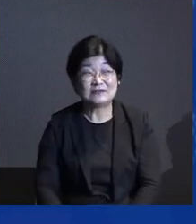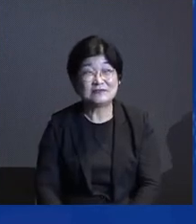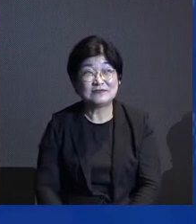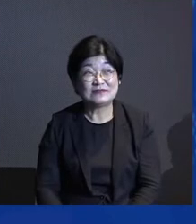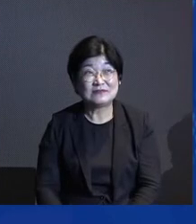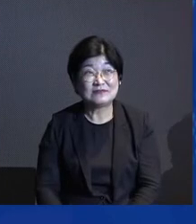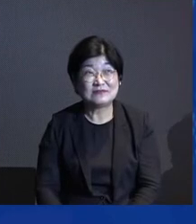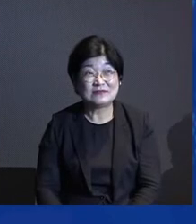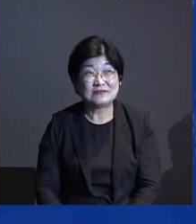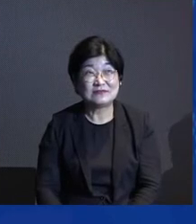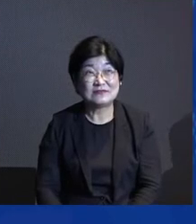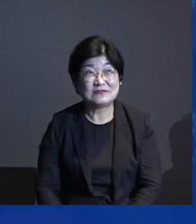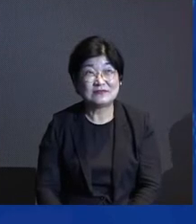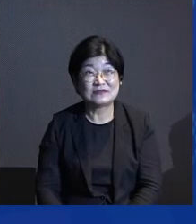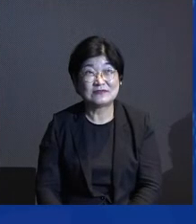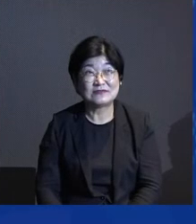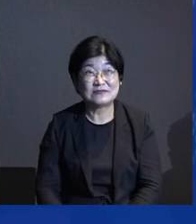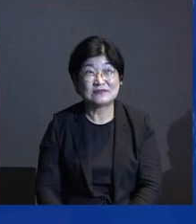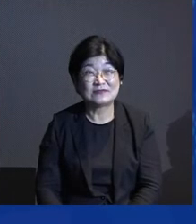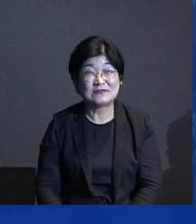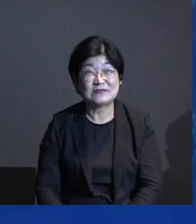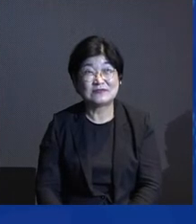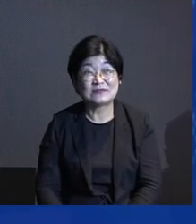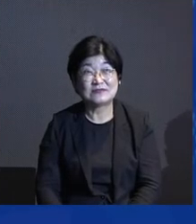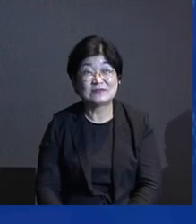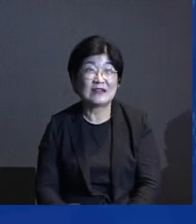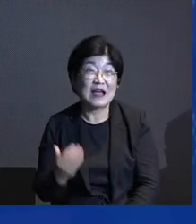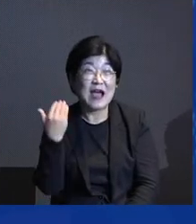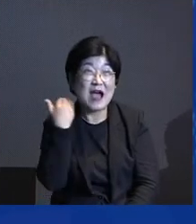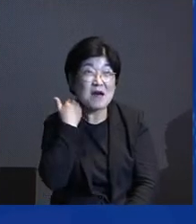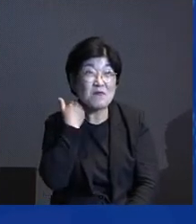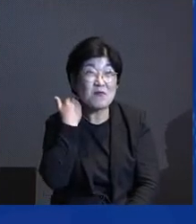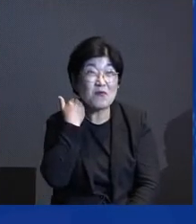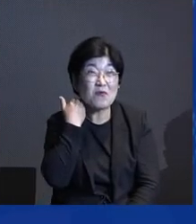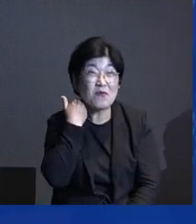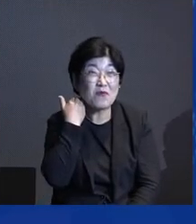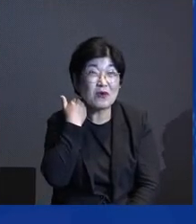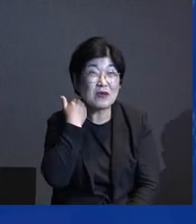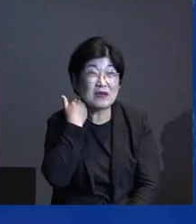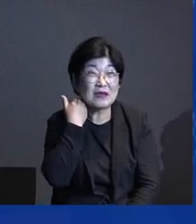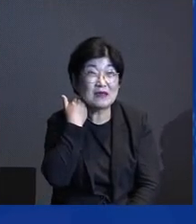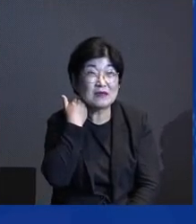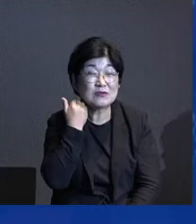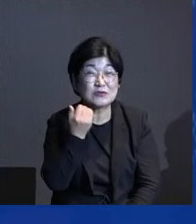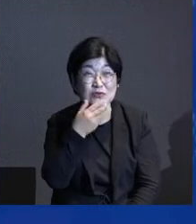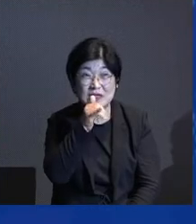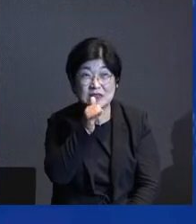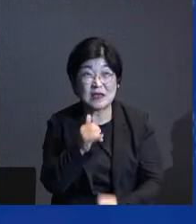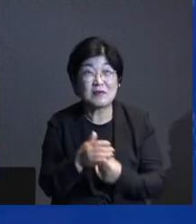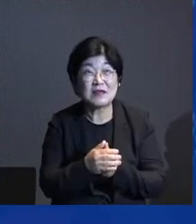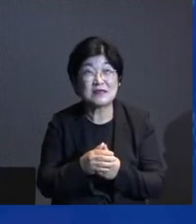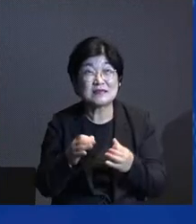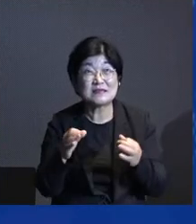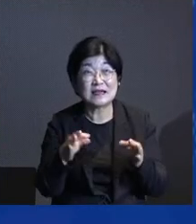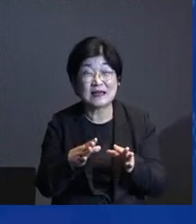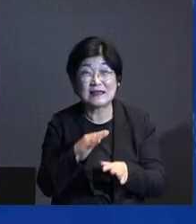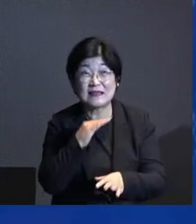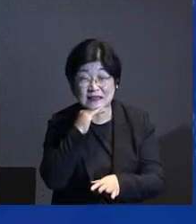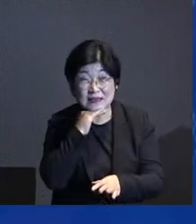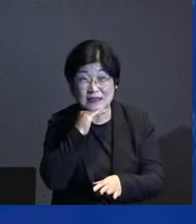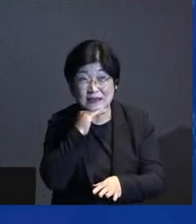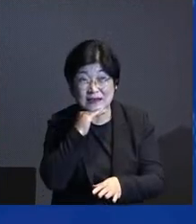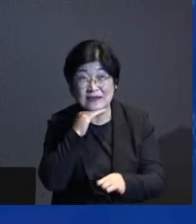in case it's not the case because I can't see you now any longer. A big thank you indeed for the nice presentation and for